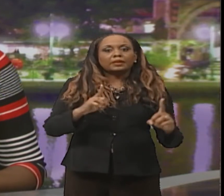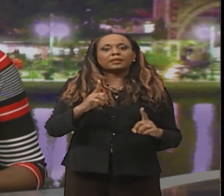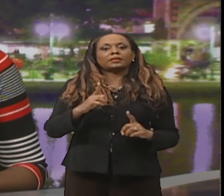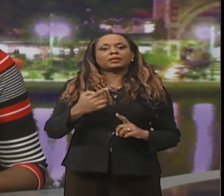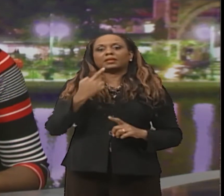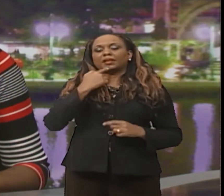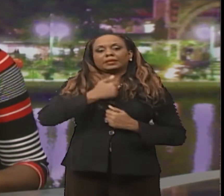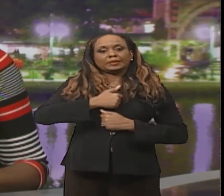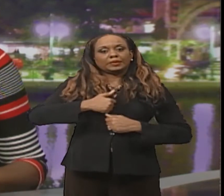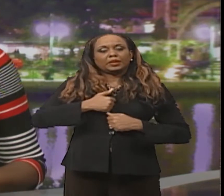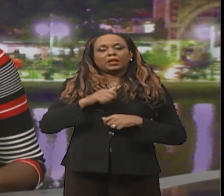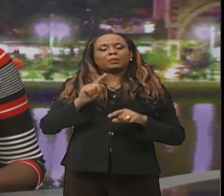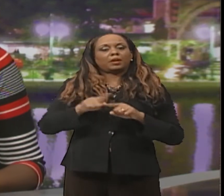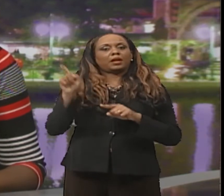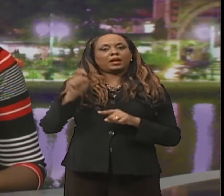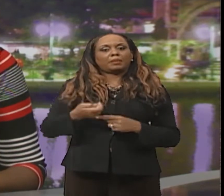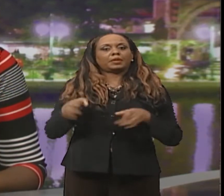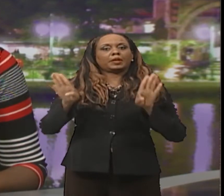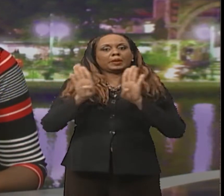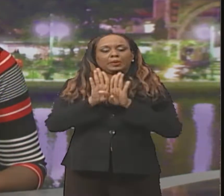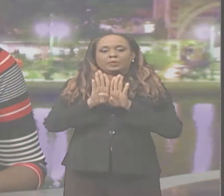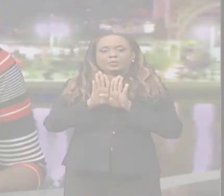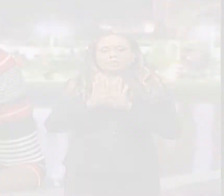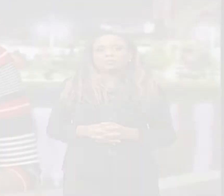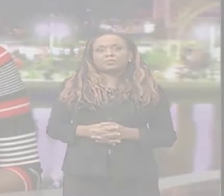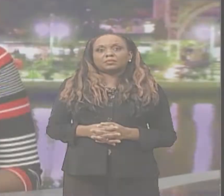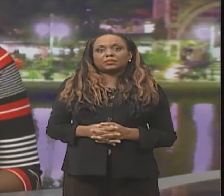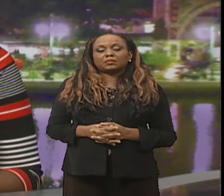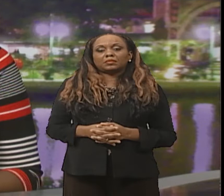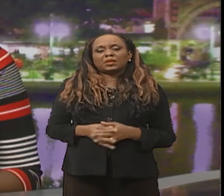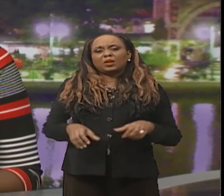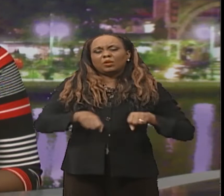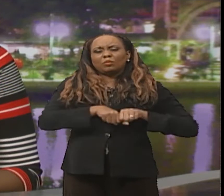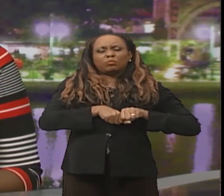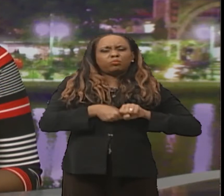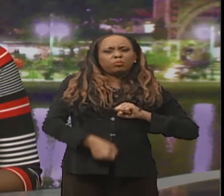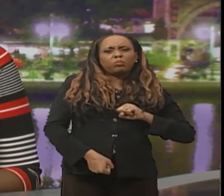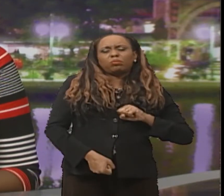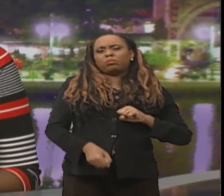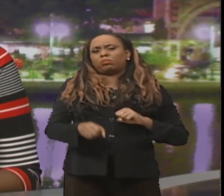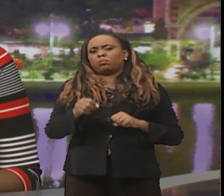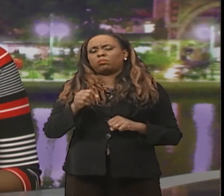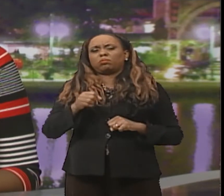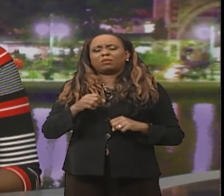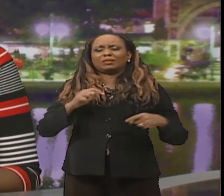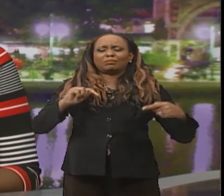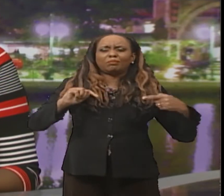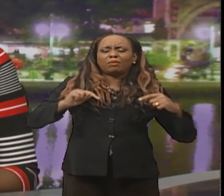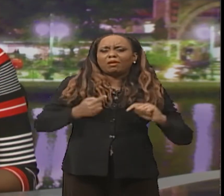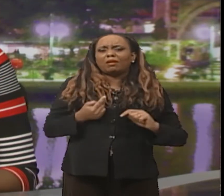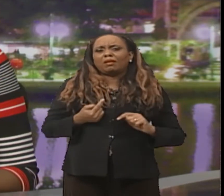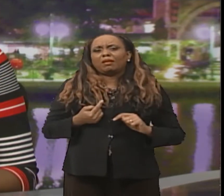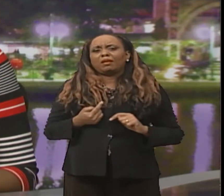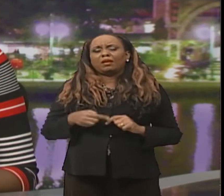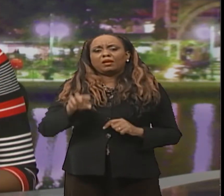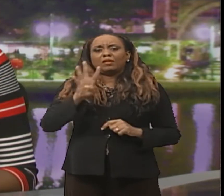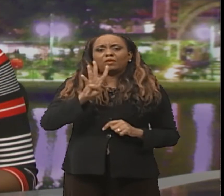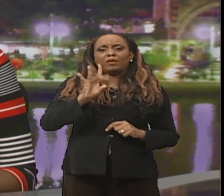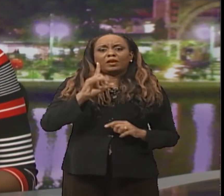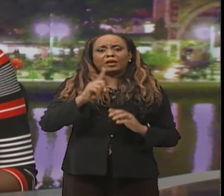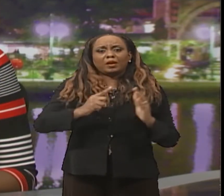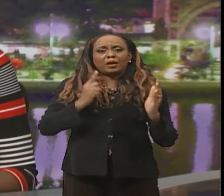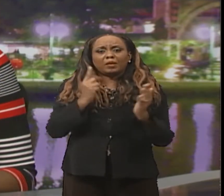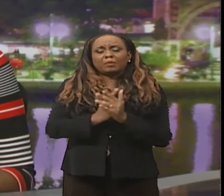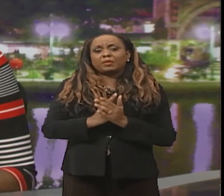it regrets any inconvenience this closure may cause. Well, it's been a painful 48 hours for friends and family of